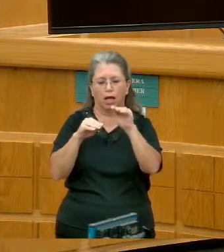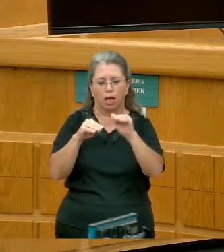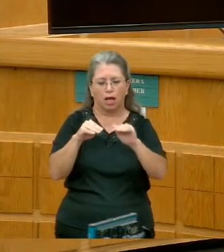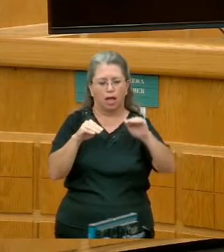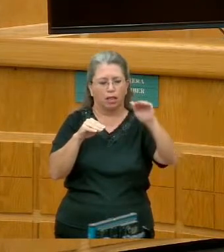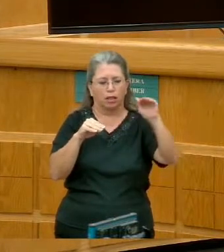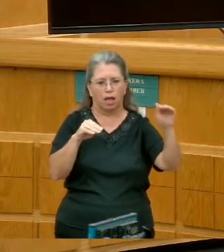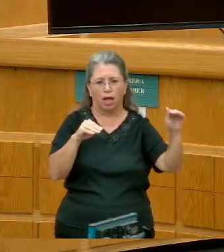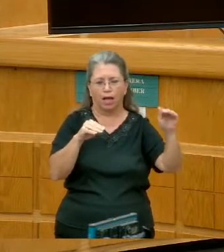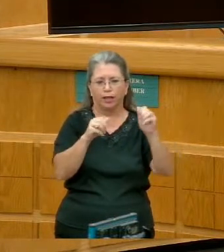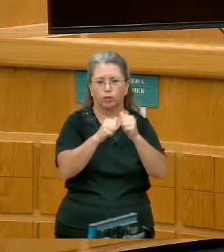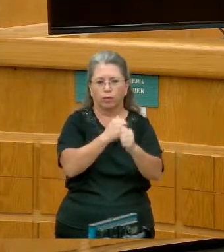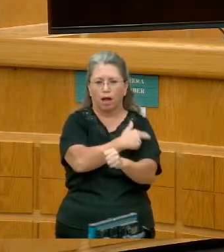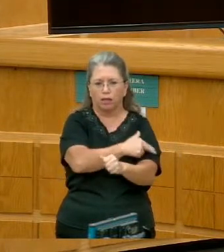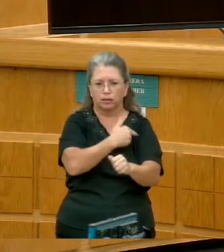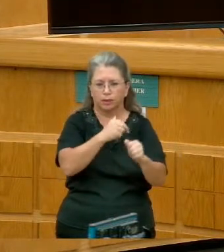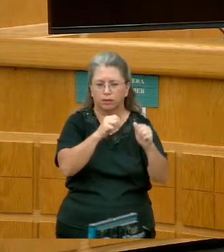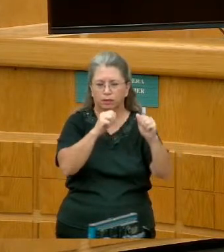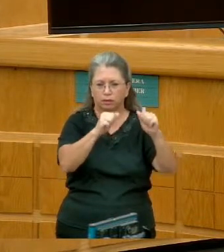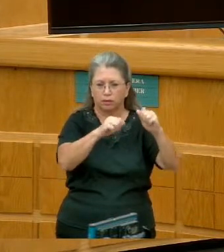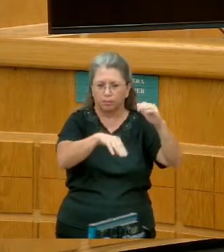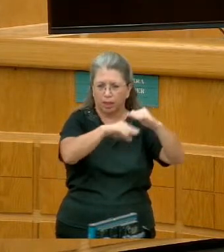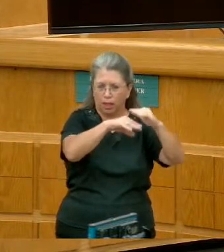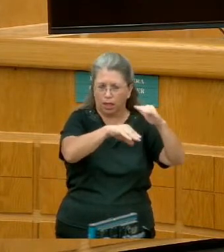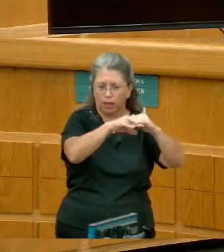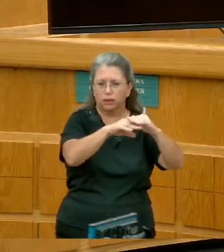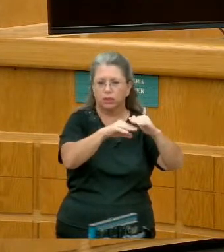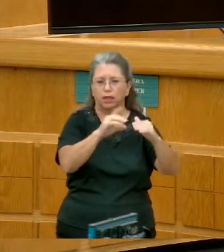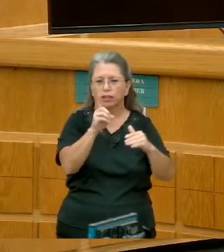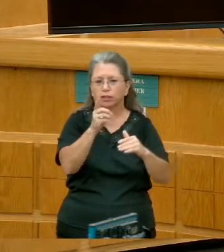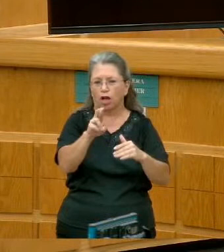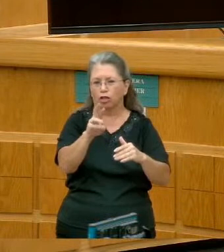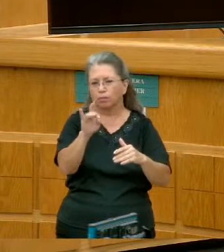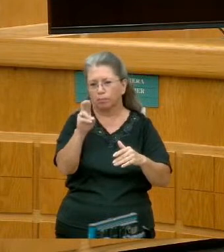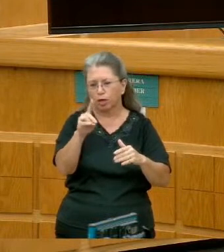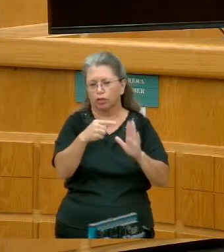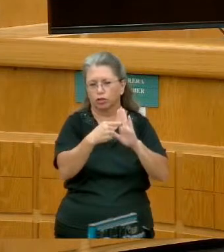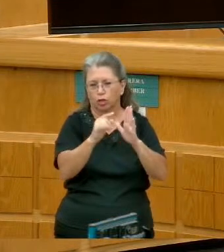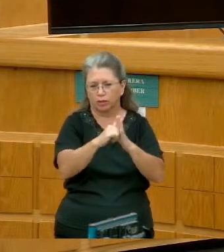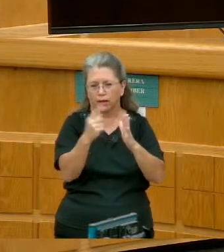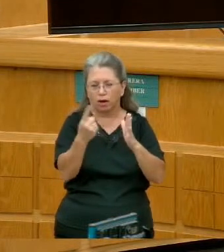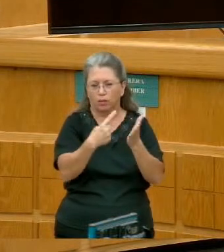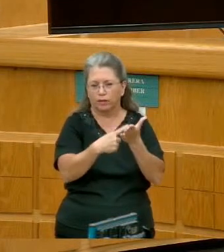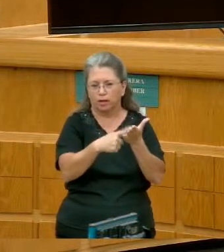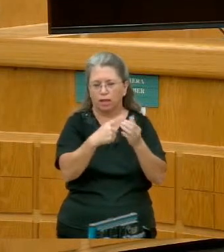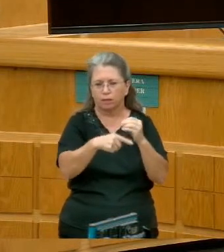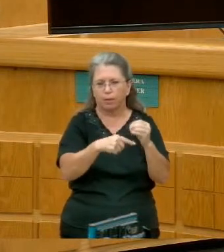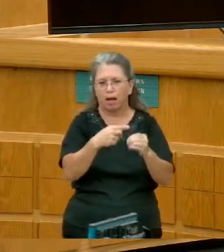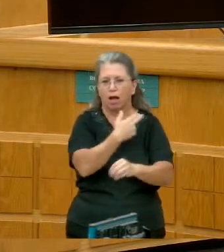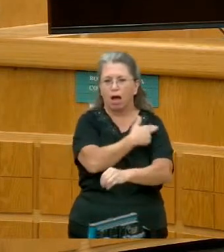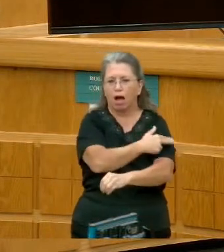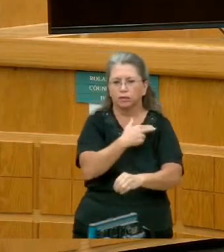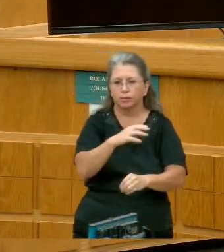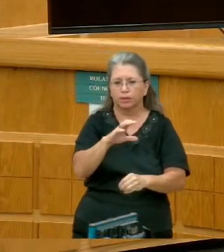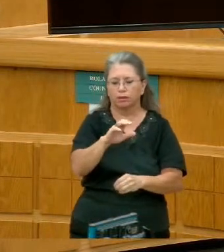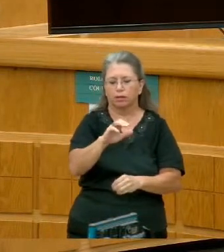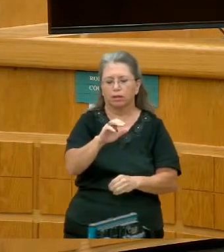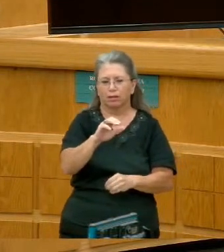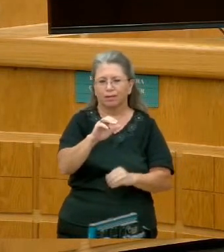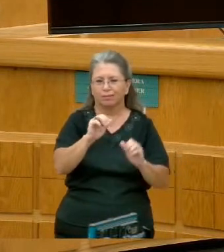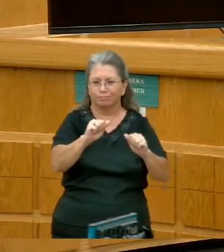Dr. Bird shows, and he always talks about hospital capacity. And then there is the curve, and that's the infection